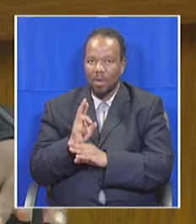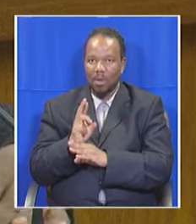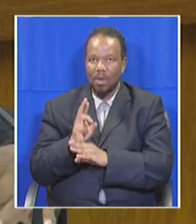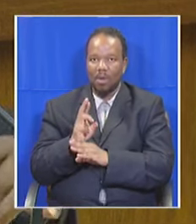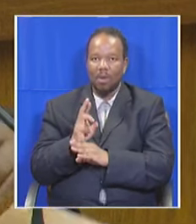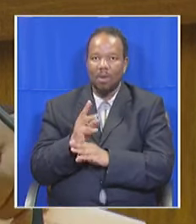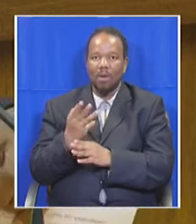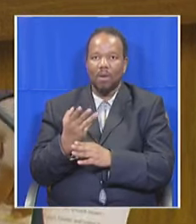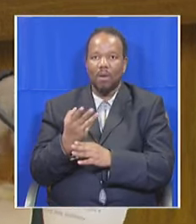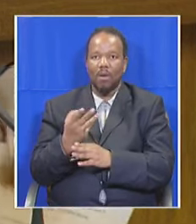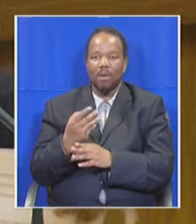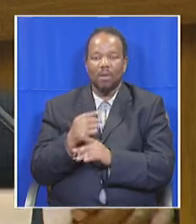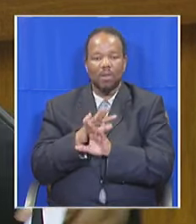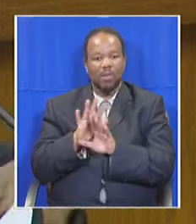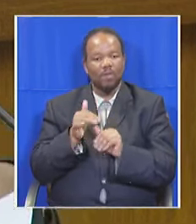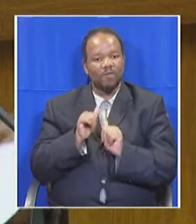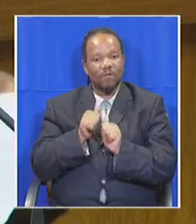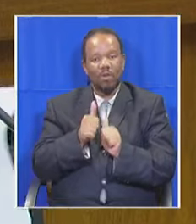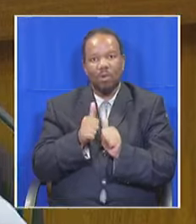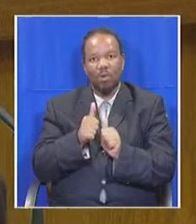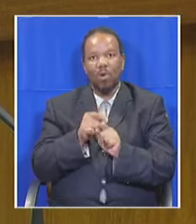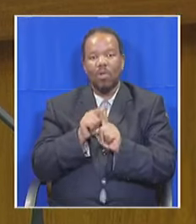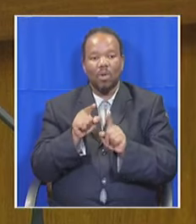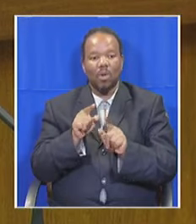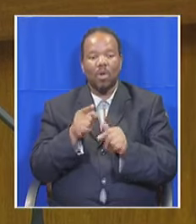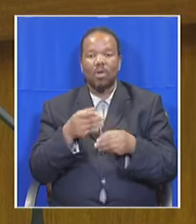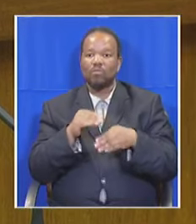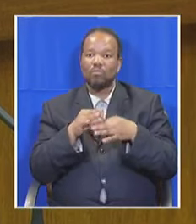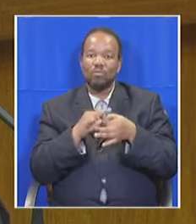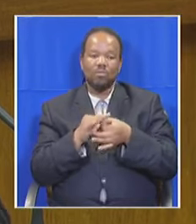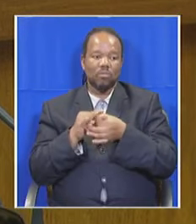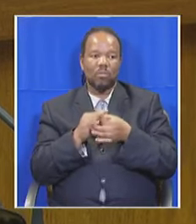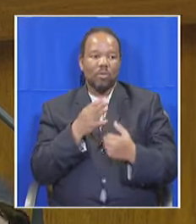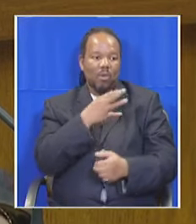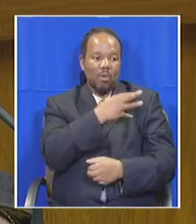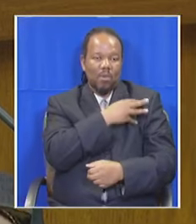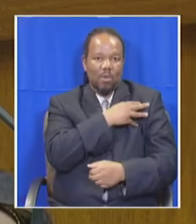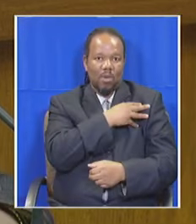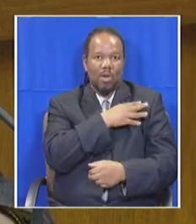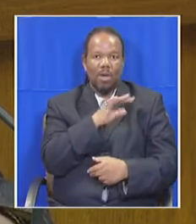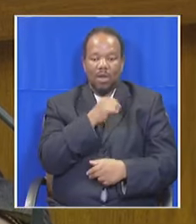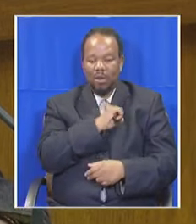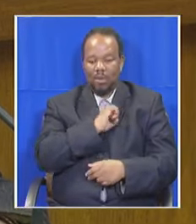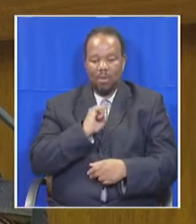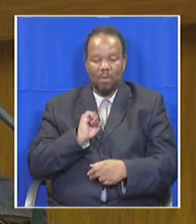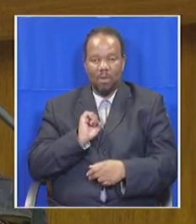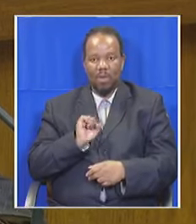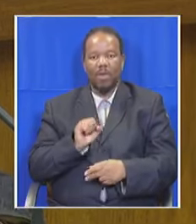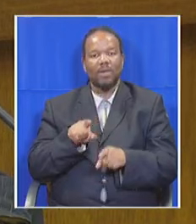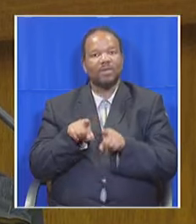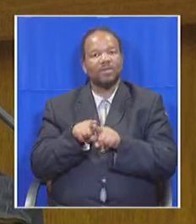beyond the traditional employer-employee relationship. It also grants the